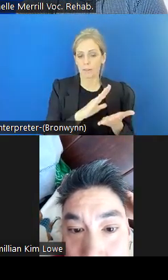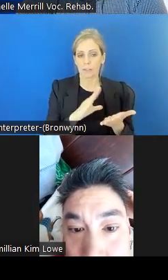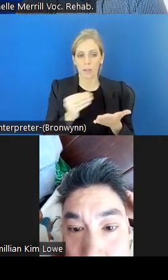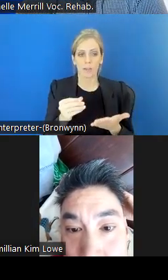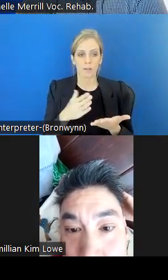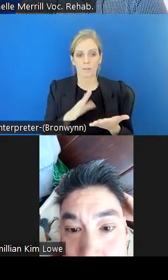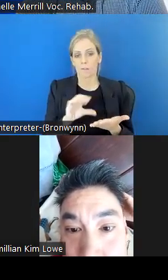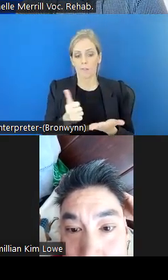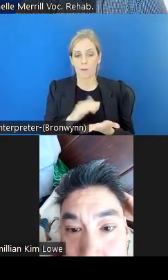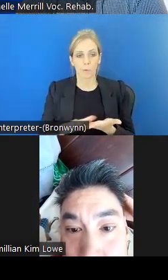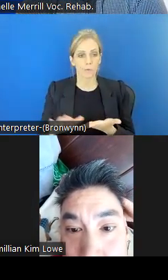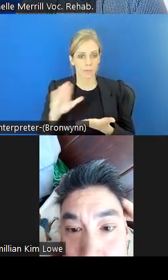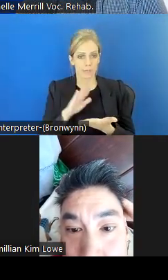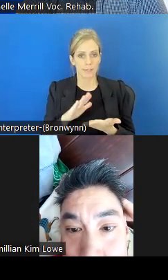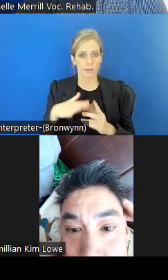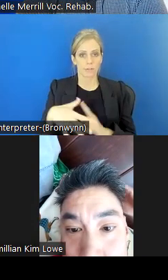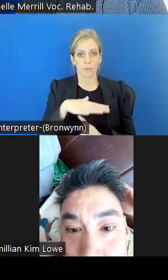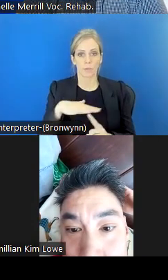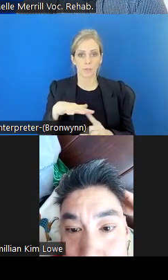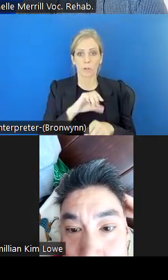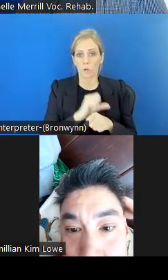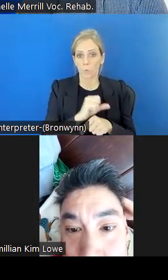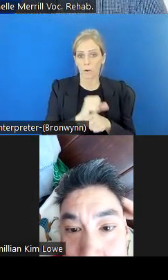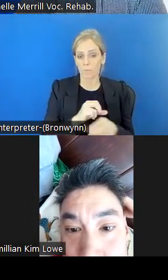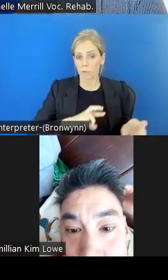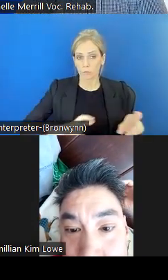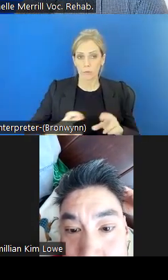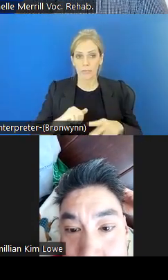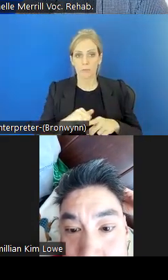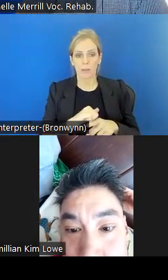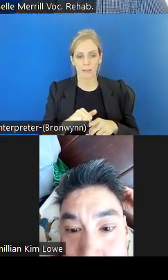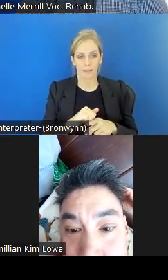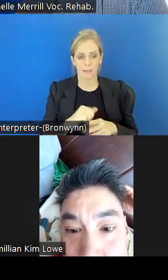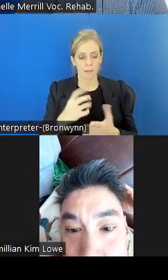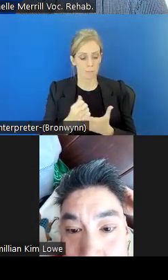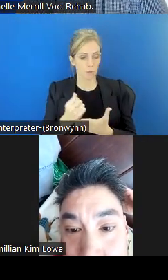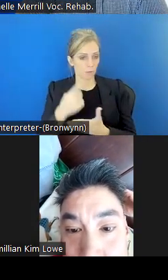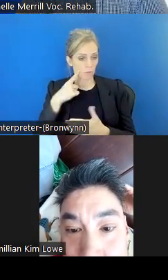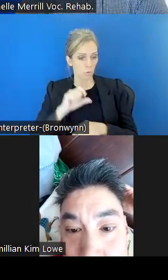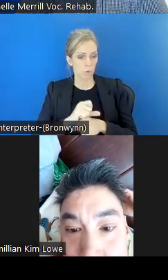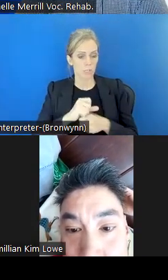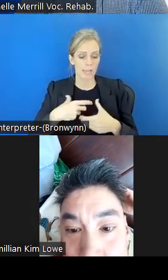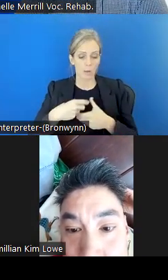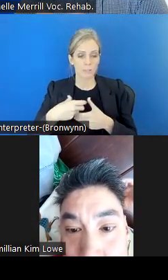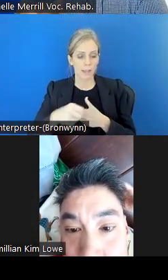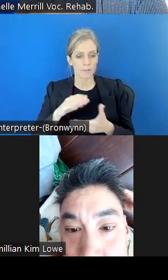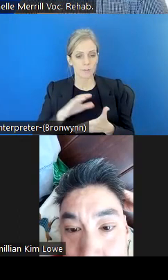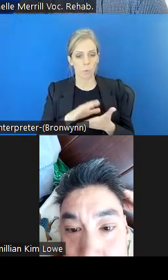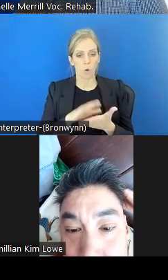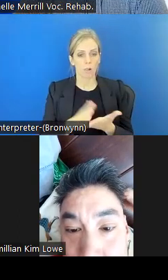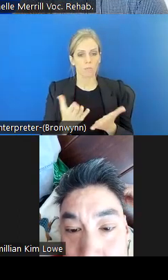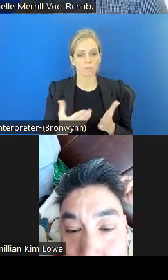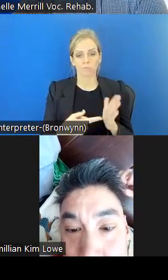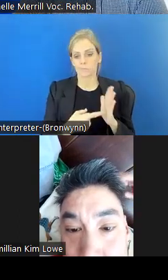training, and opportunities and experiences to work outside of school in community-based settings like